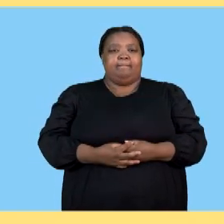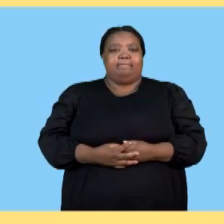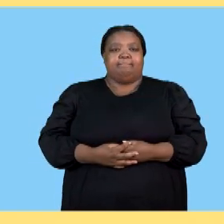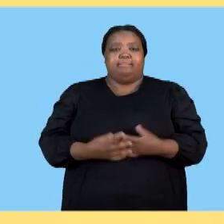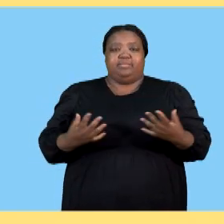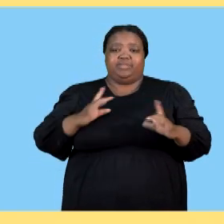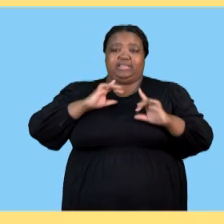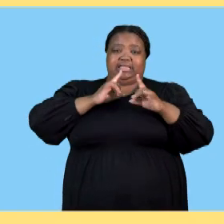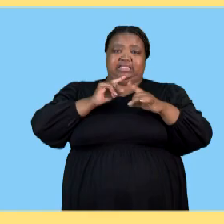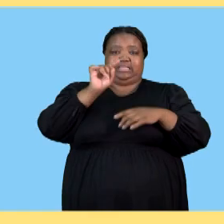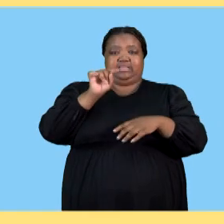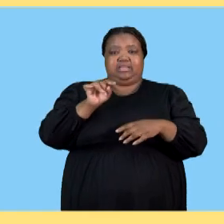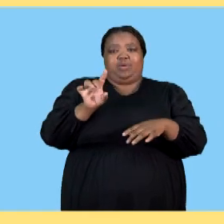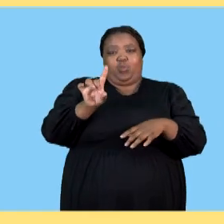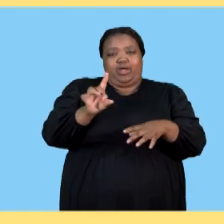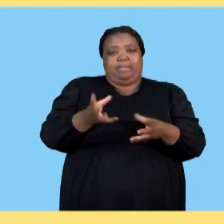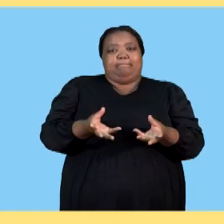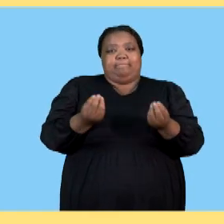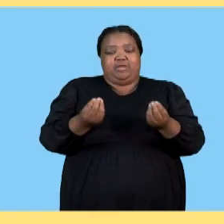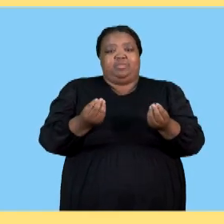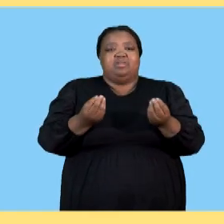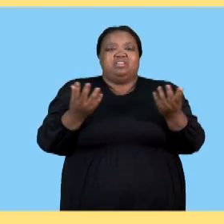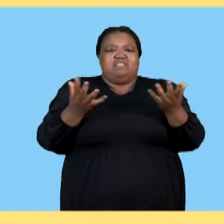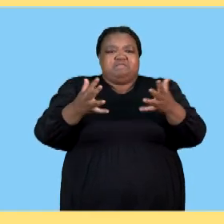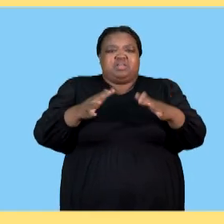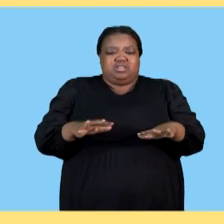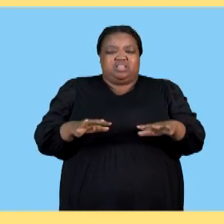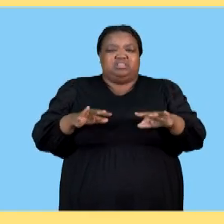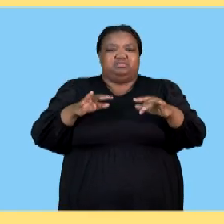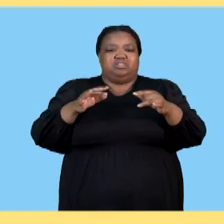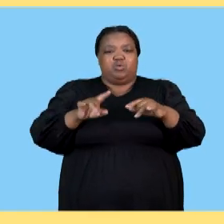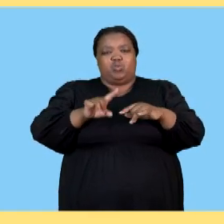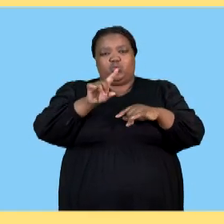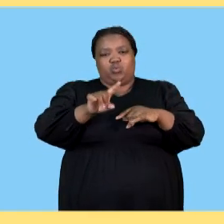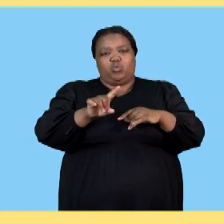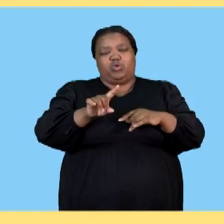by 310. That is how I get 1. And then I then divide my